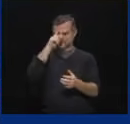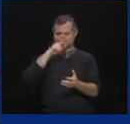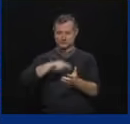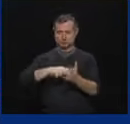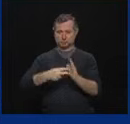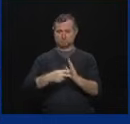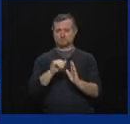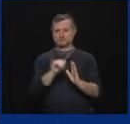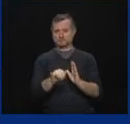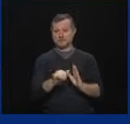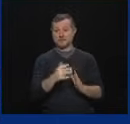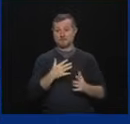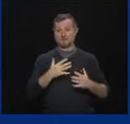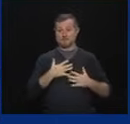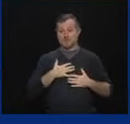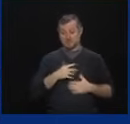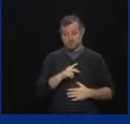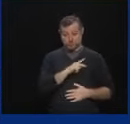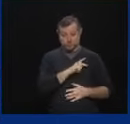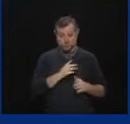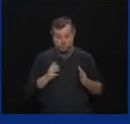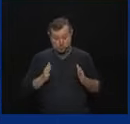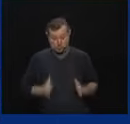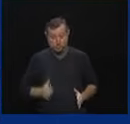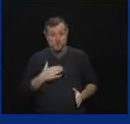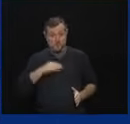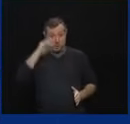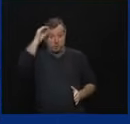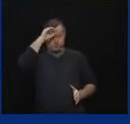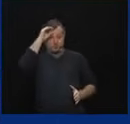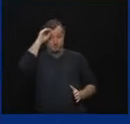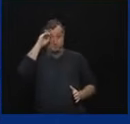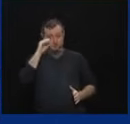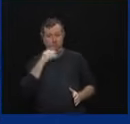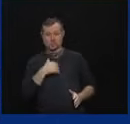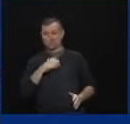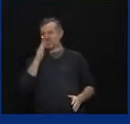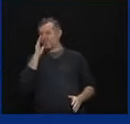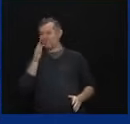This is my personal opinion, because I'm going to, you know, we'll be defending this in court.